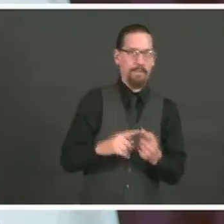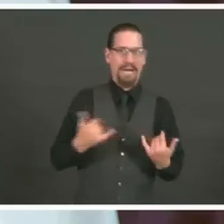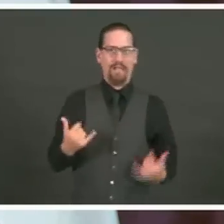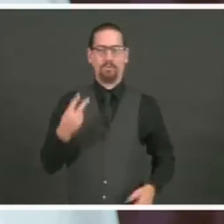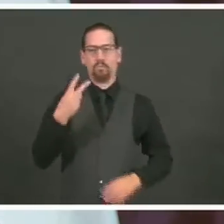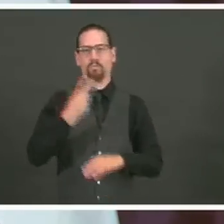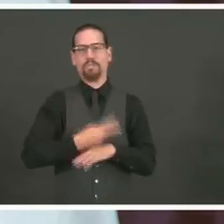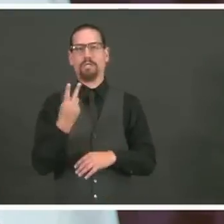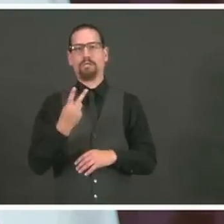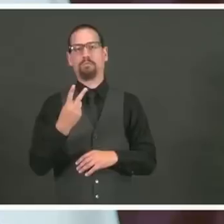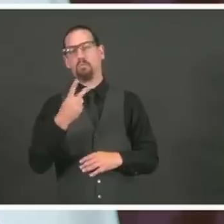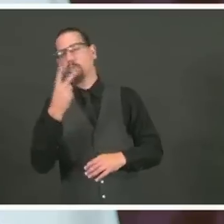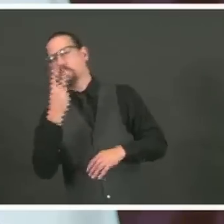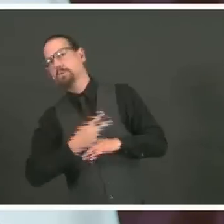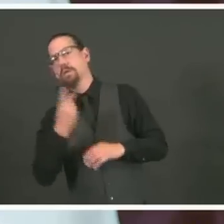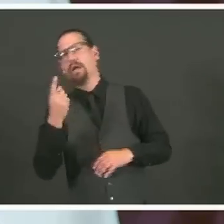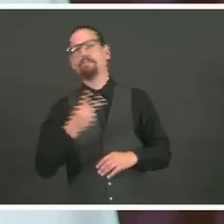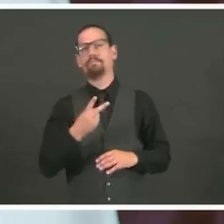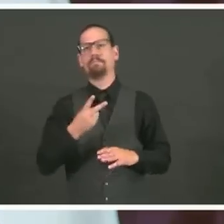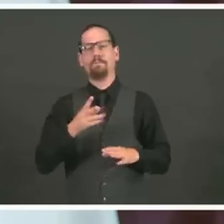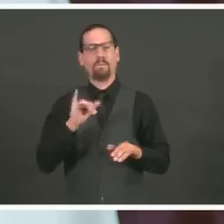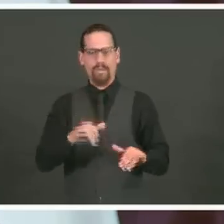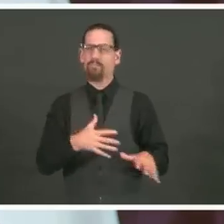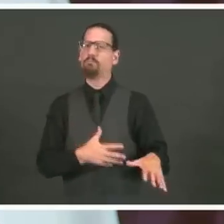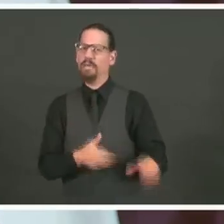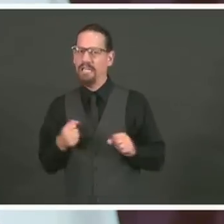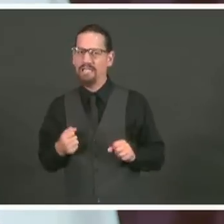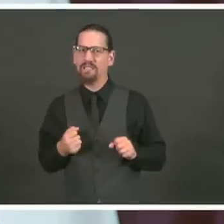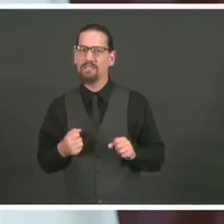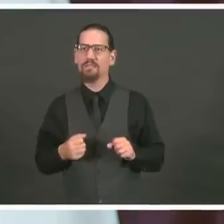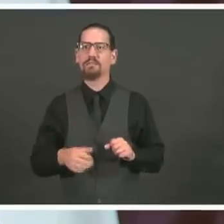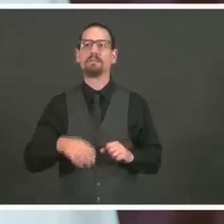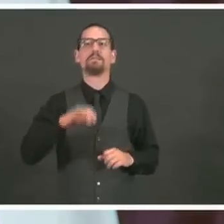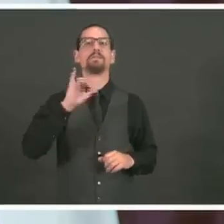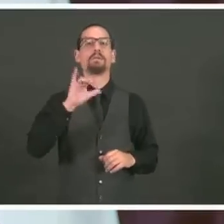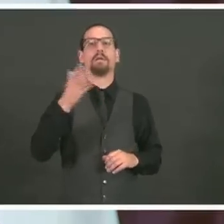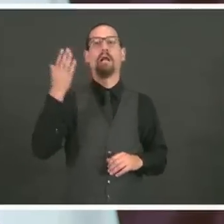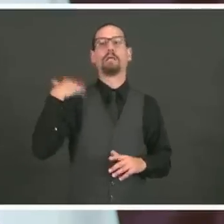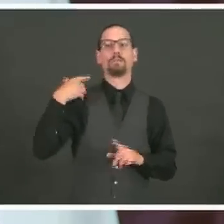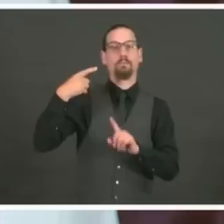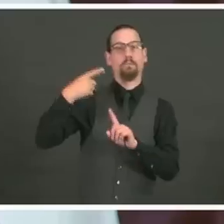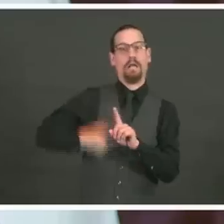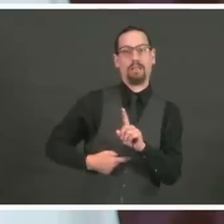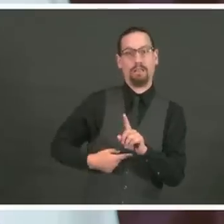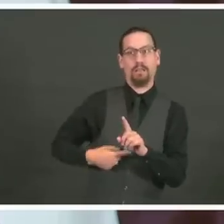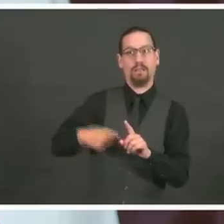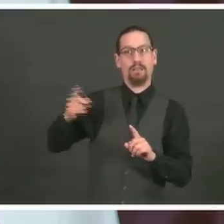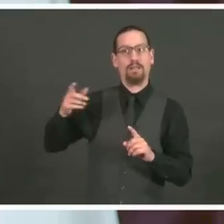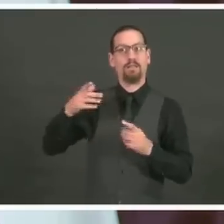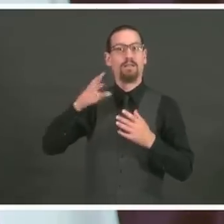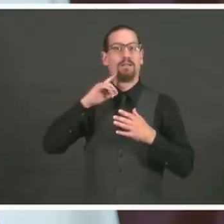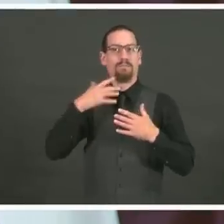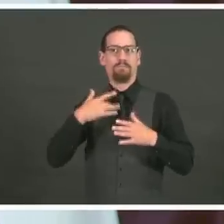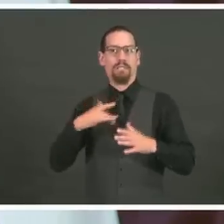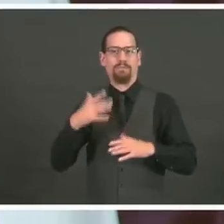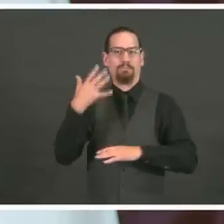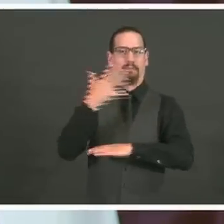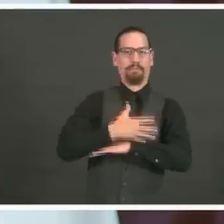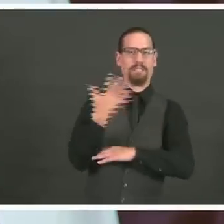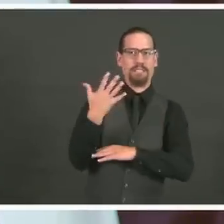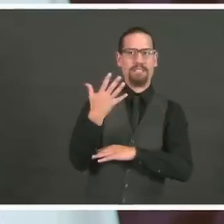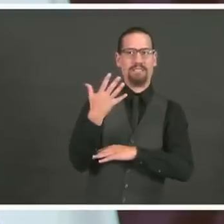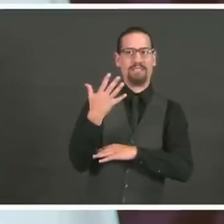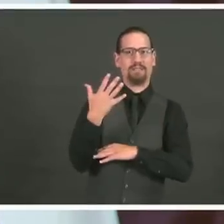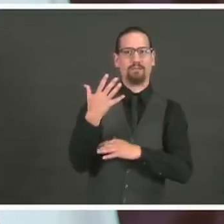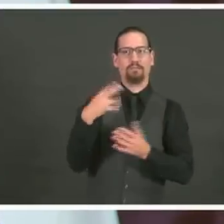days. So what does that mean? That means a month ago, If the average was 5 days, you could have